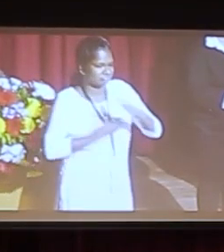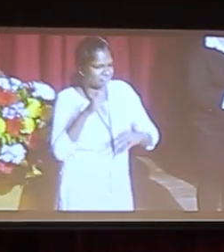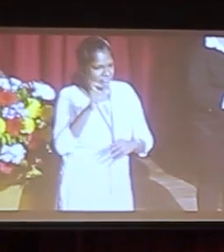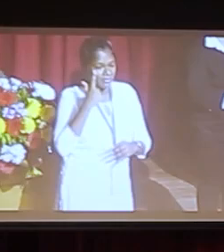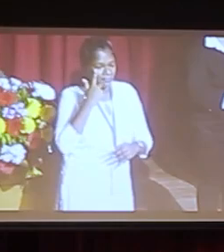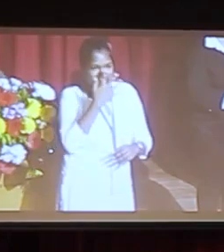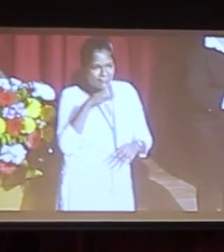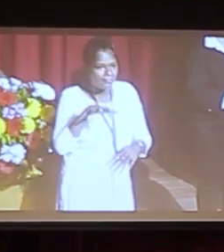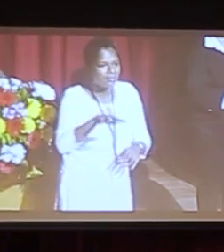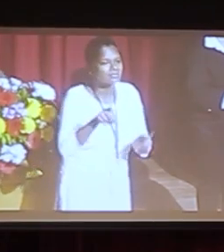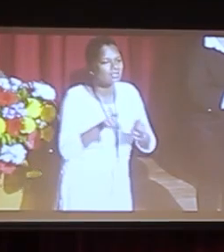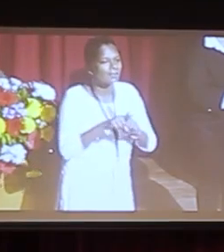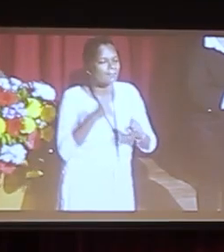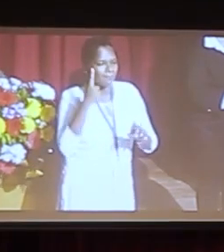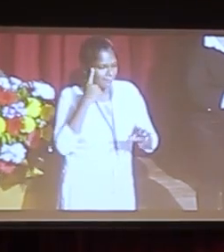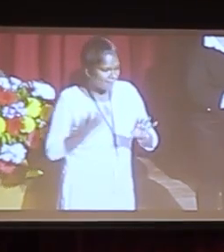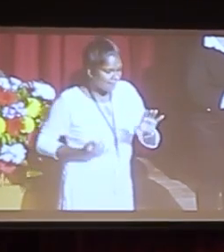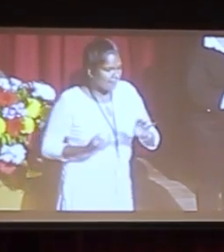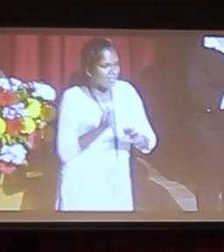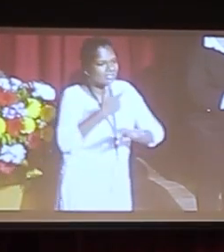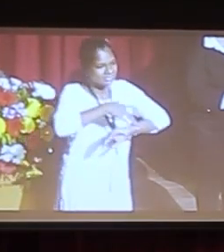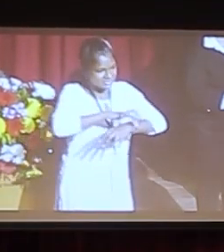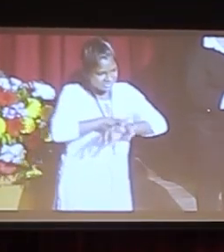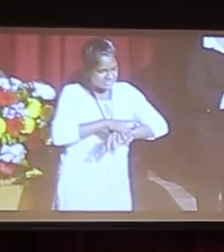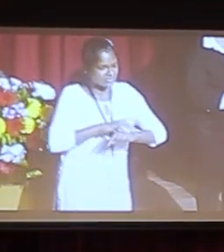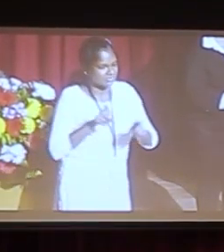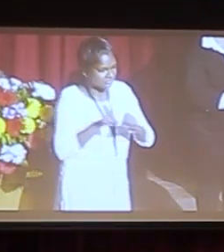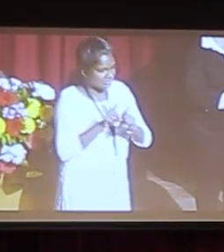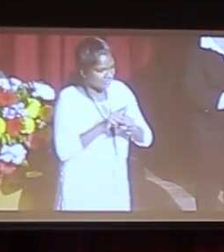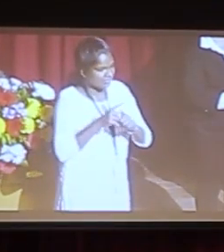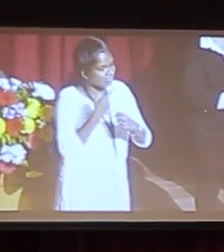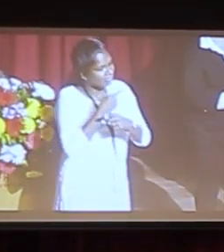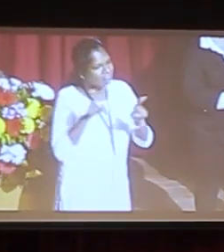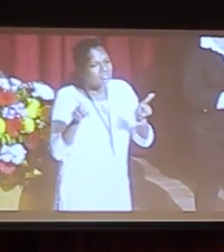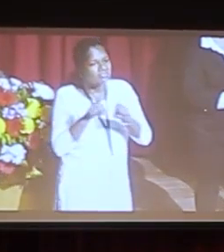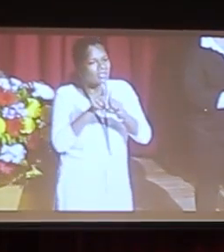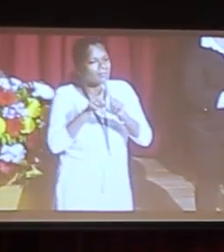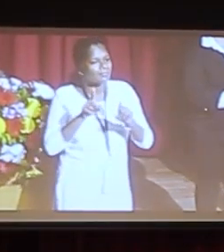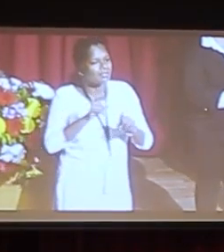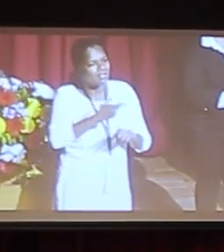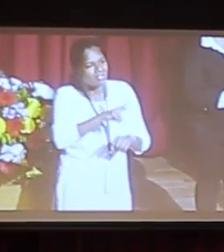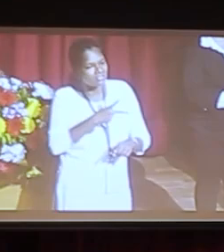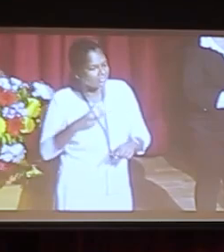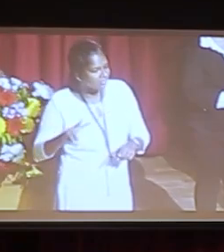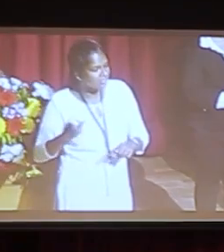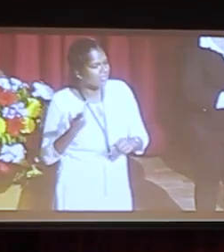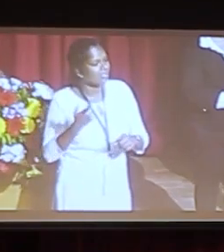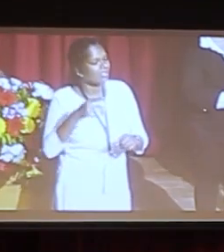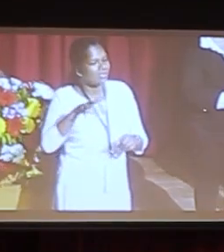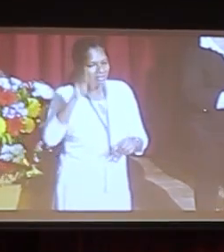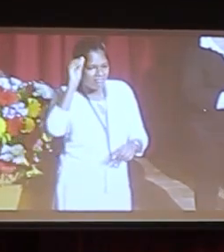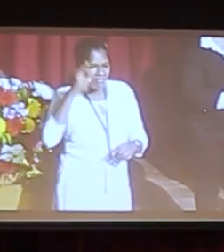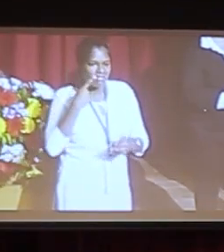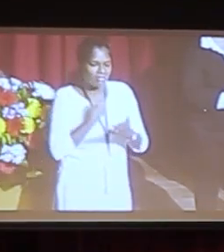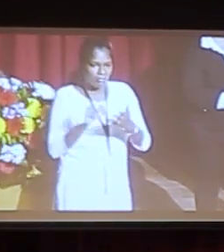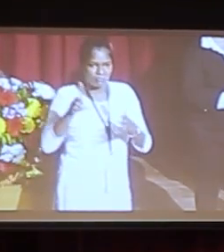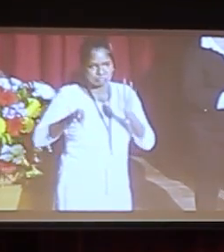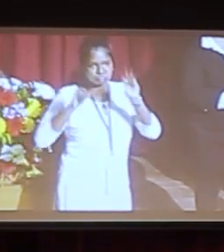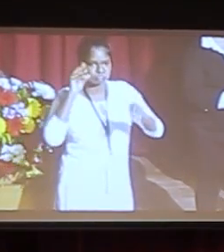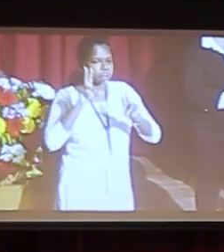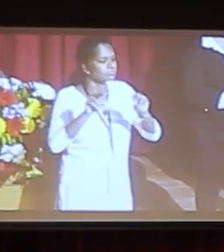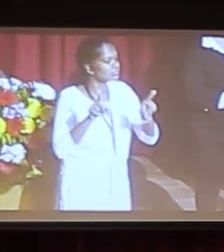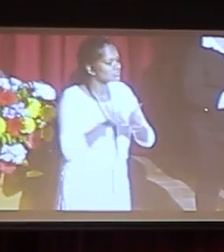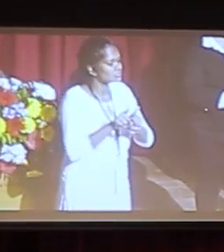students hesitate to take maths and sciences. Even if they like the subject, in some cases they are not allowed to take